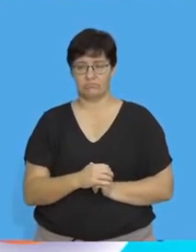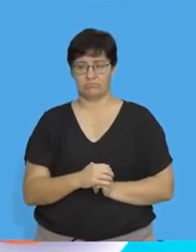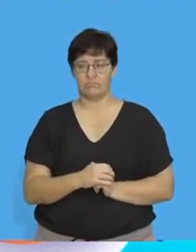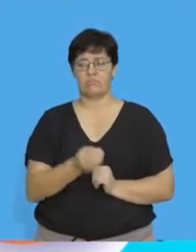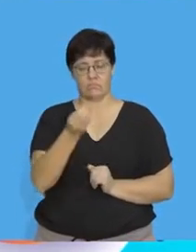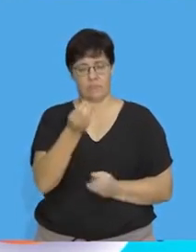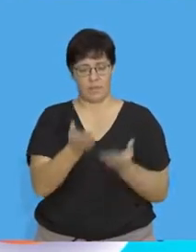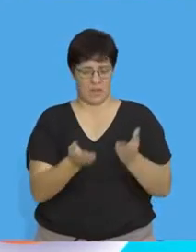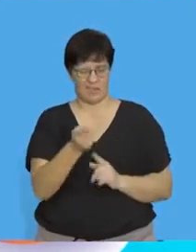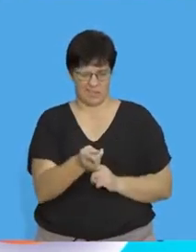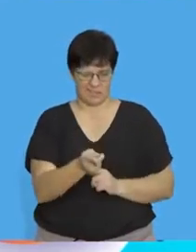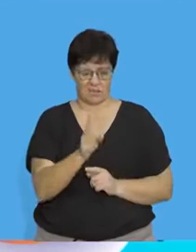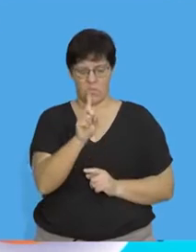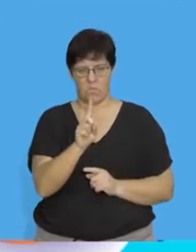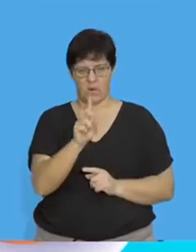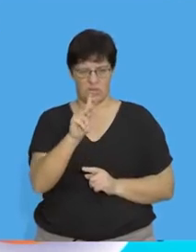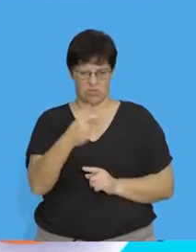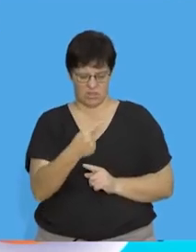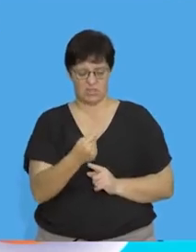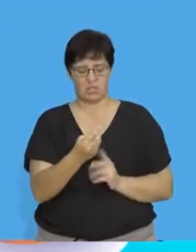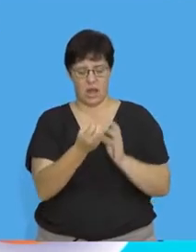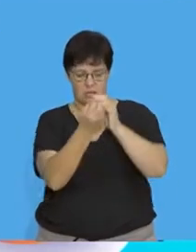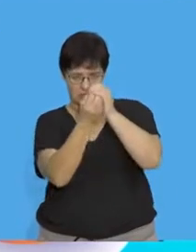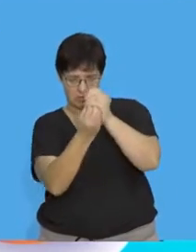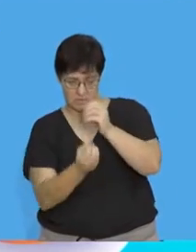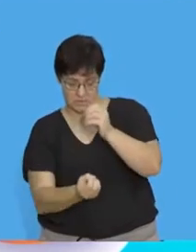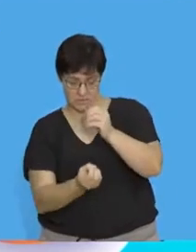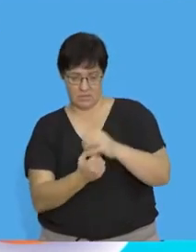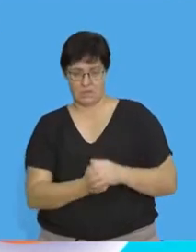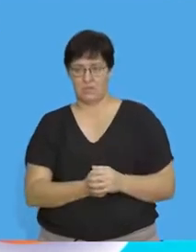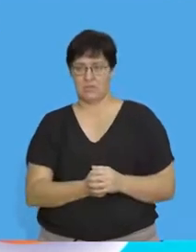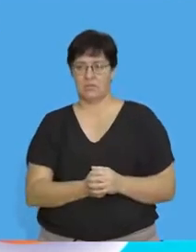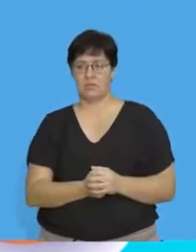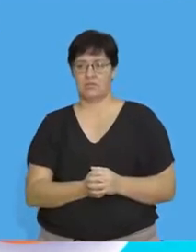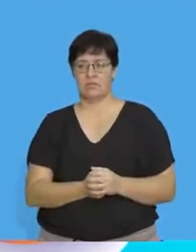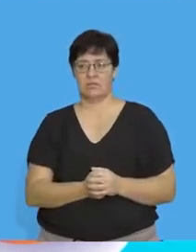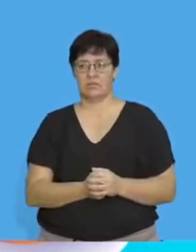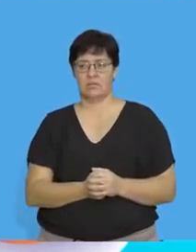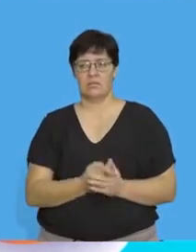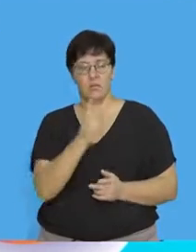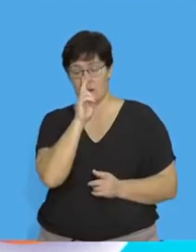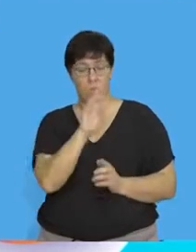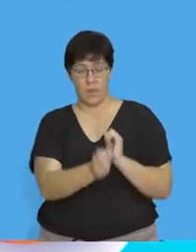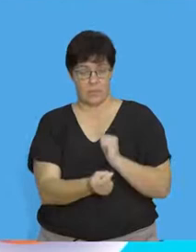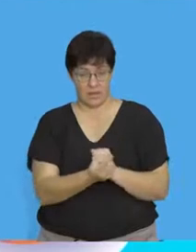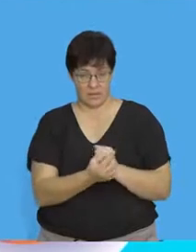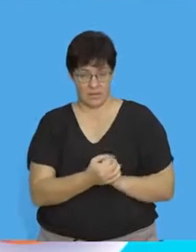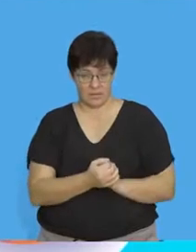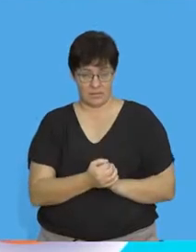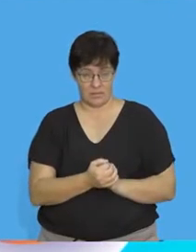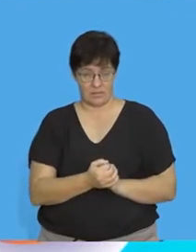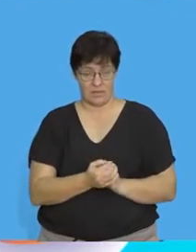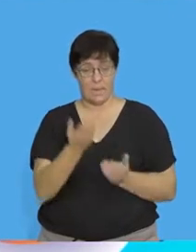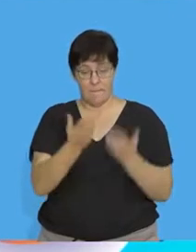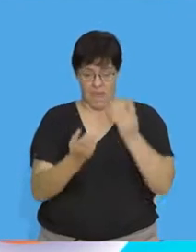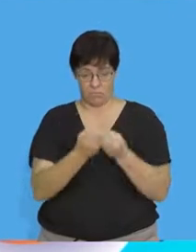that as you push hard on a syringe, what happens to the gas? The gas compresses. So the more pressure